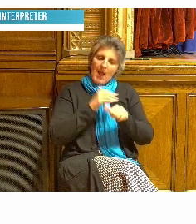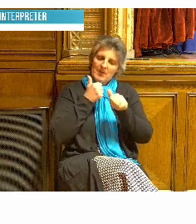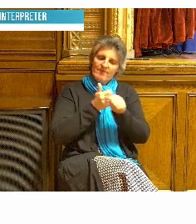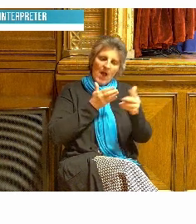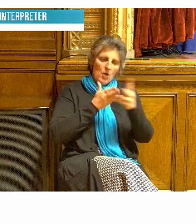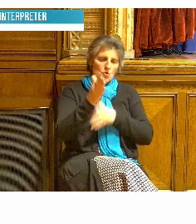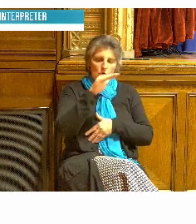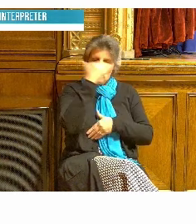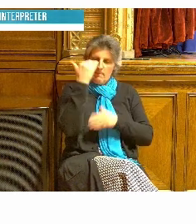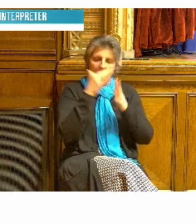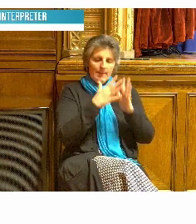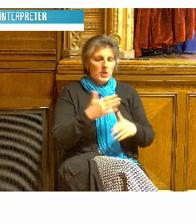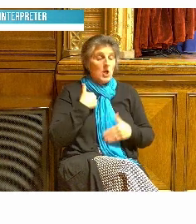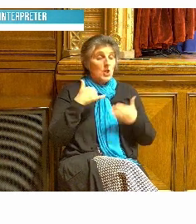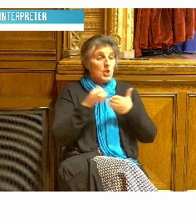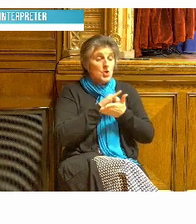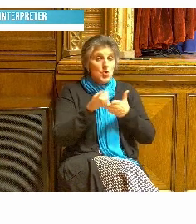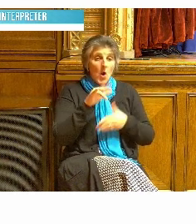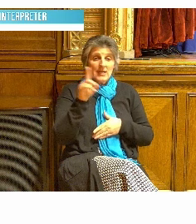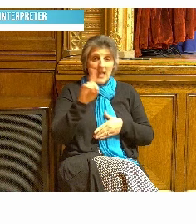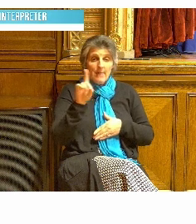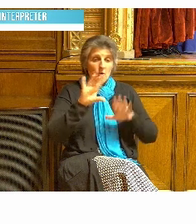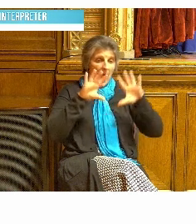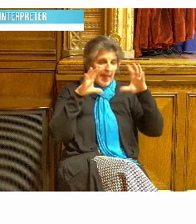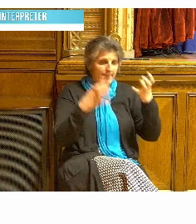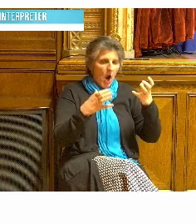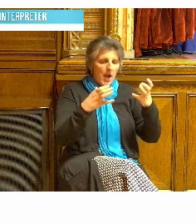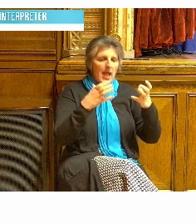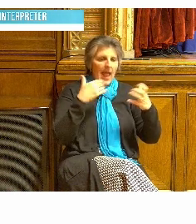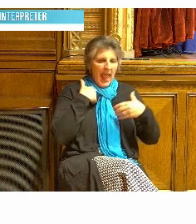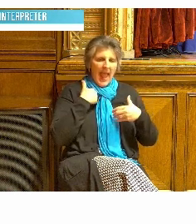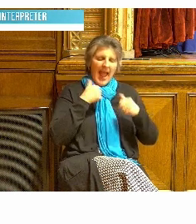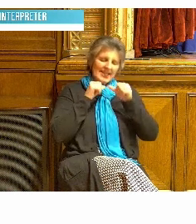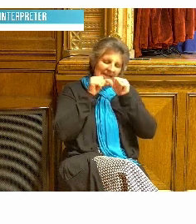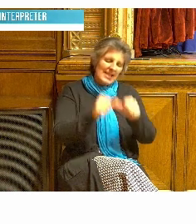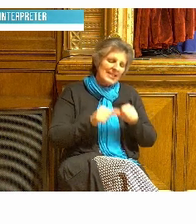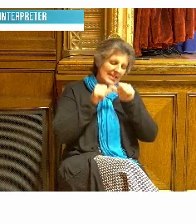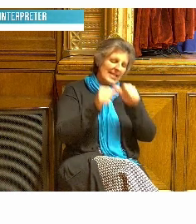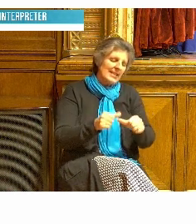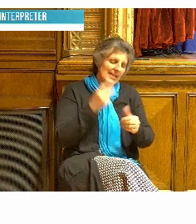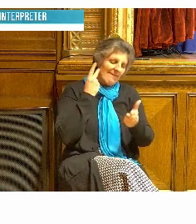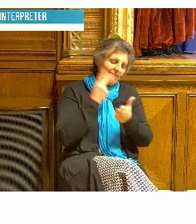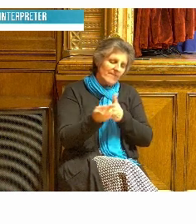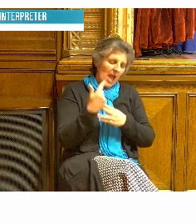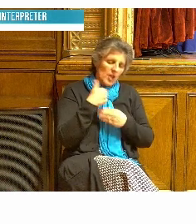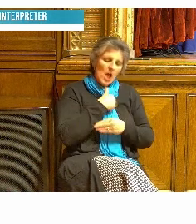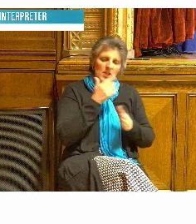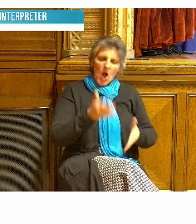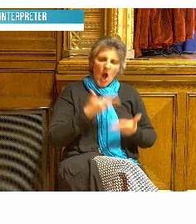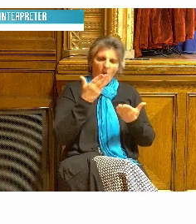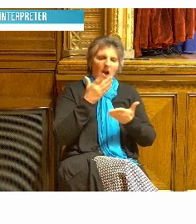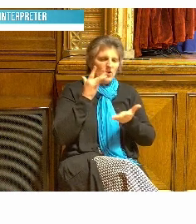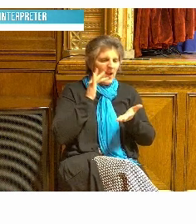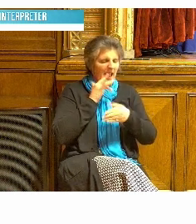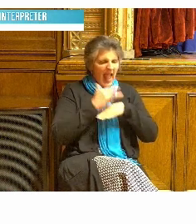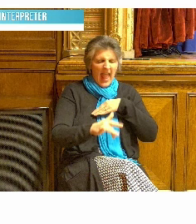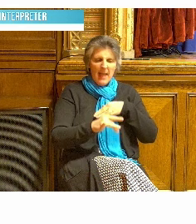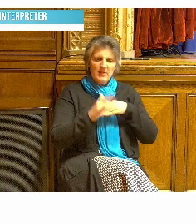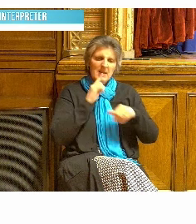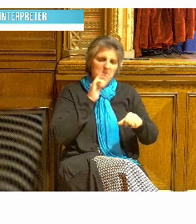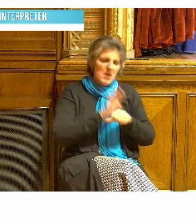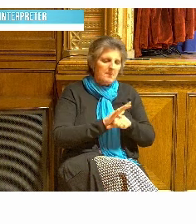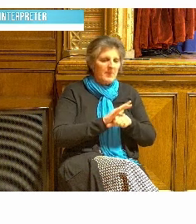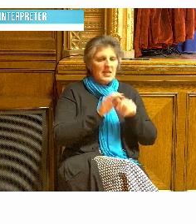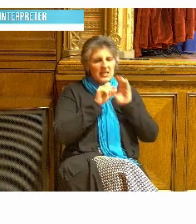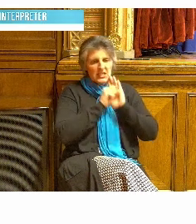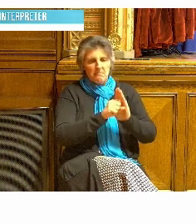Black Americans. The New York Democratic Party has consistently failed us, offering empty pledges, symbolic